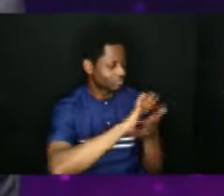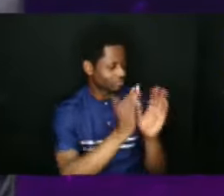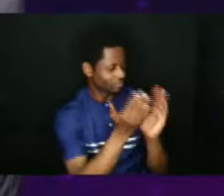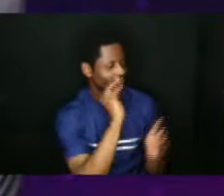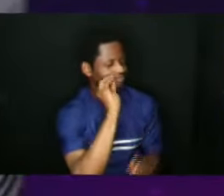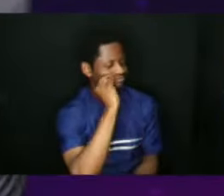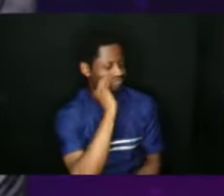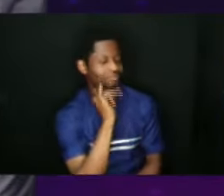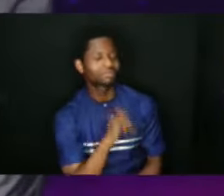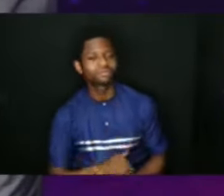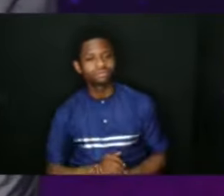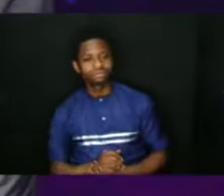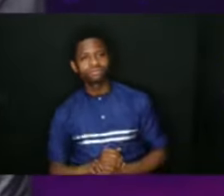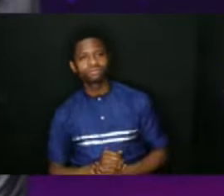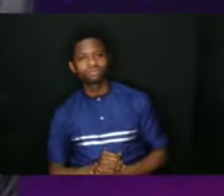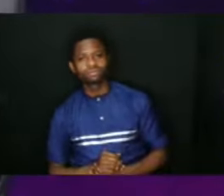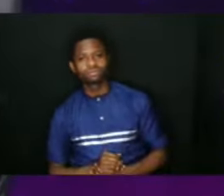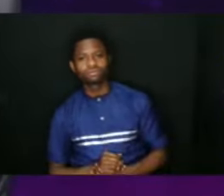the